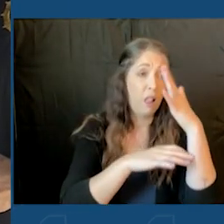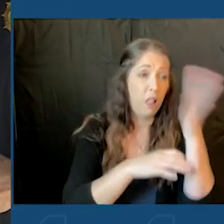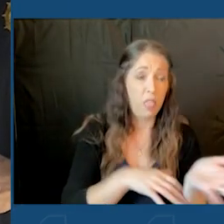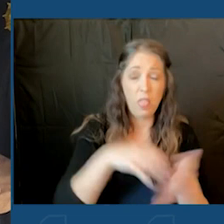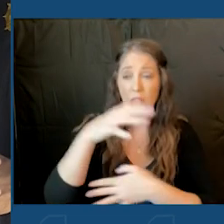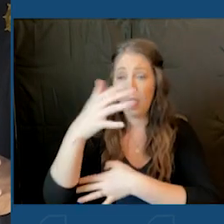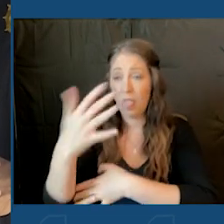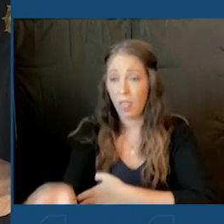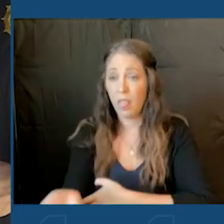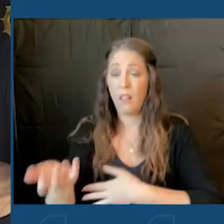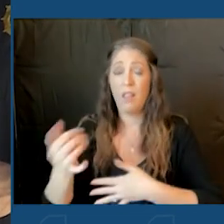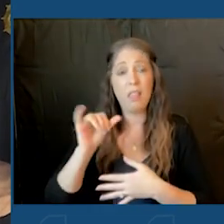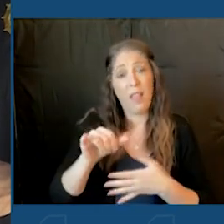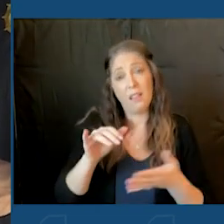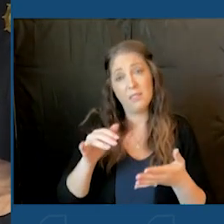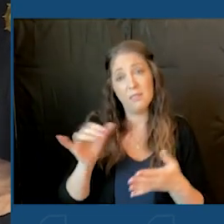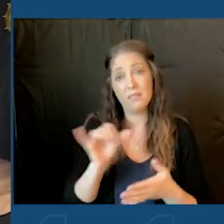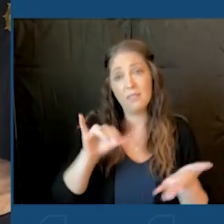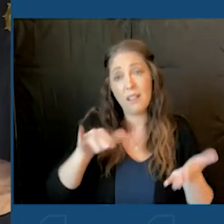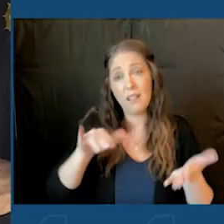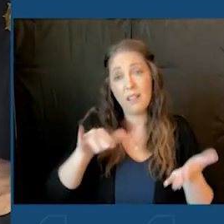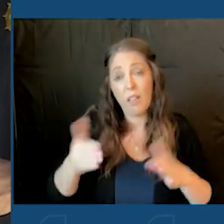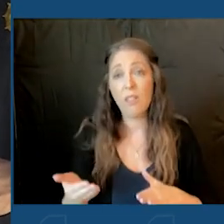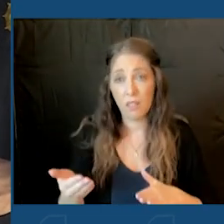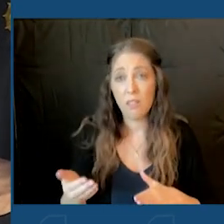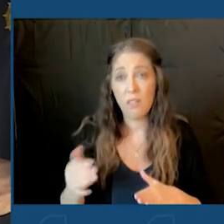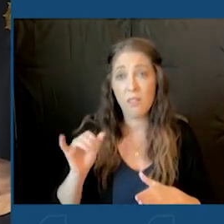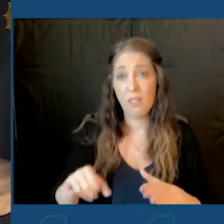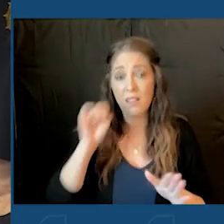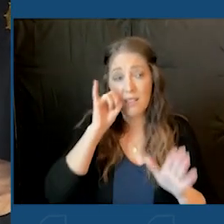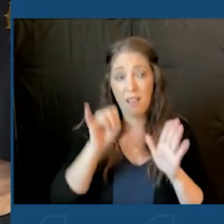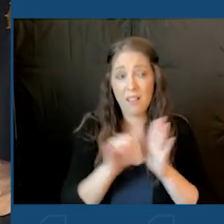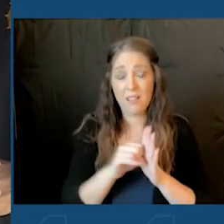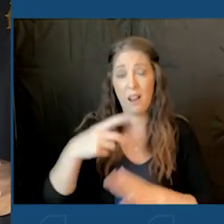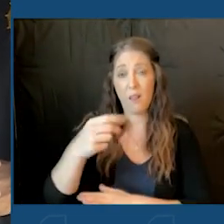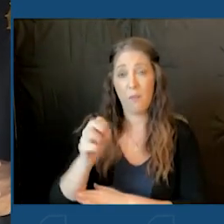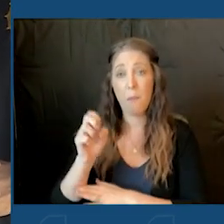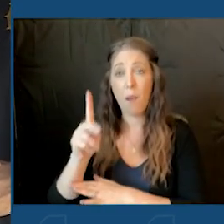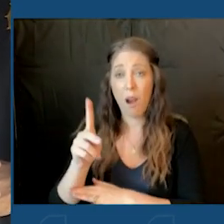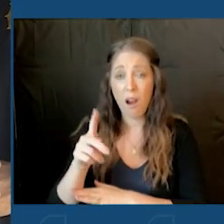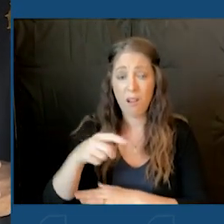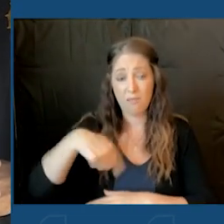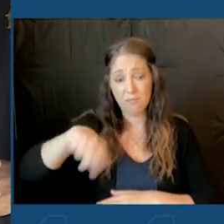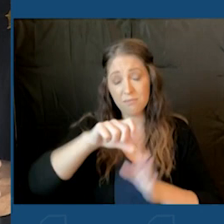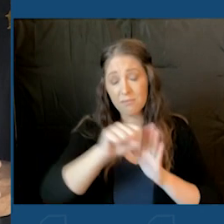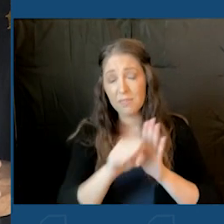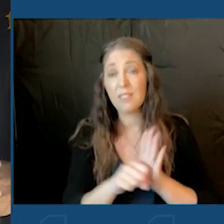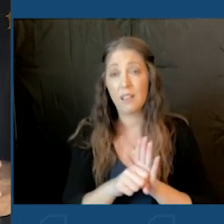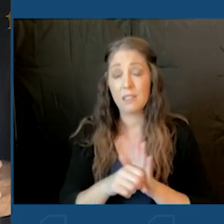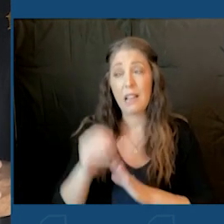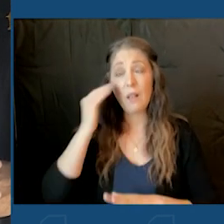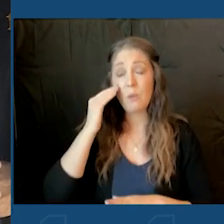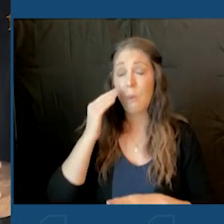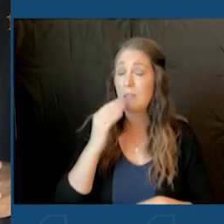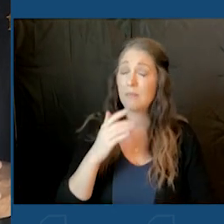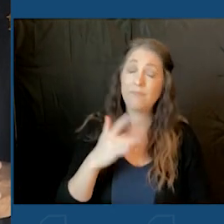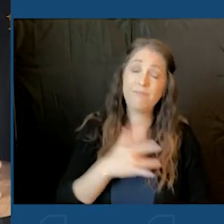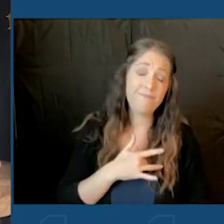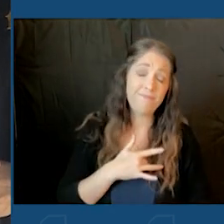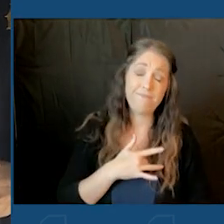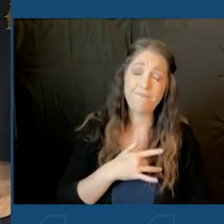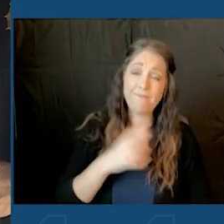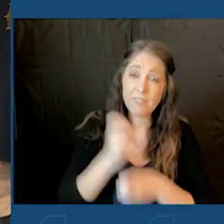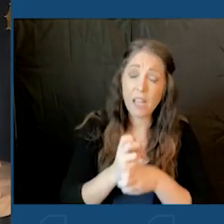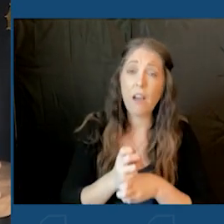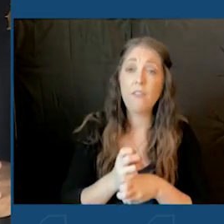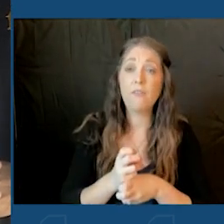life. Part of the identity of this beautiful part of our state. And so I know this is hard for you and your team, but they're extraordinary. They're